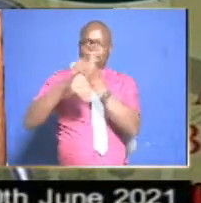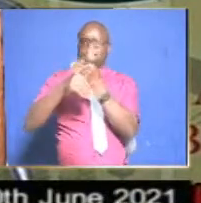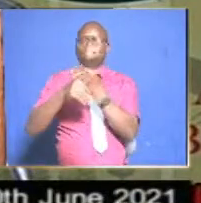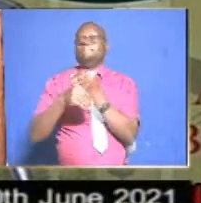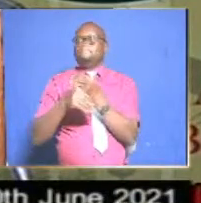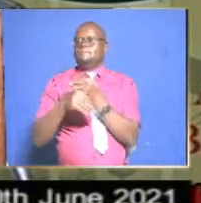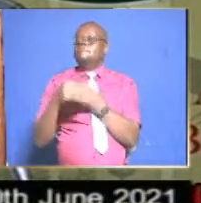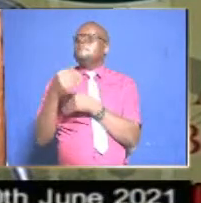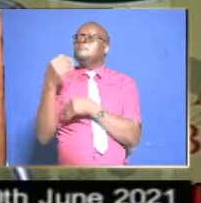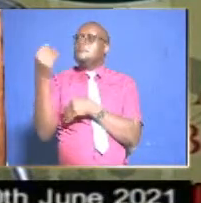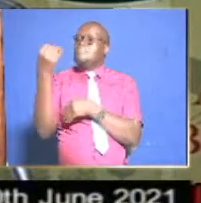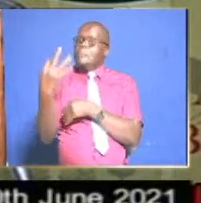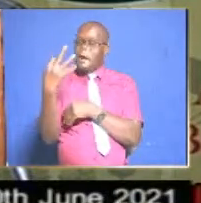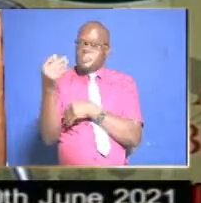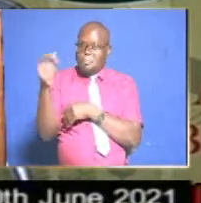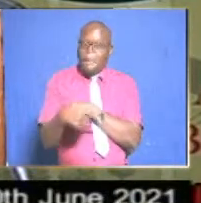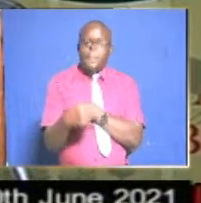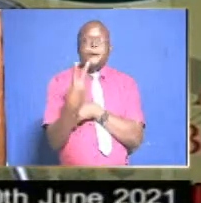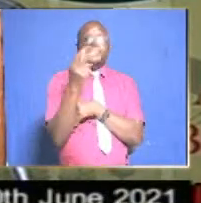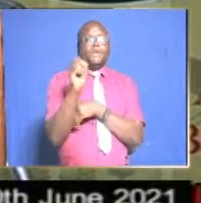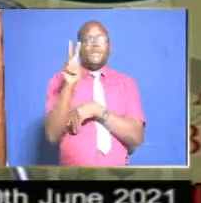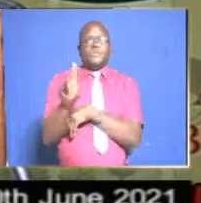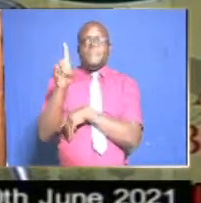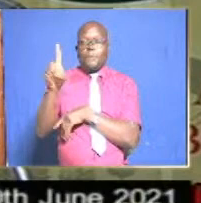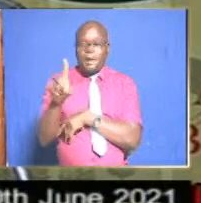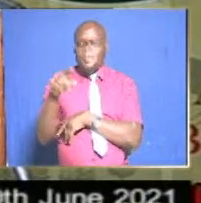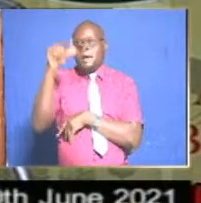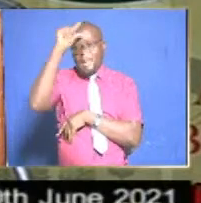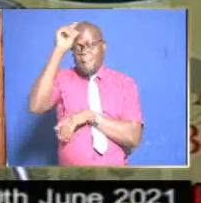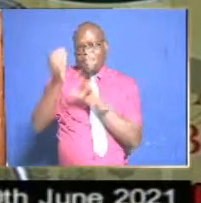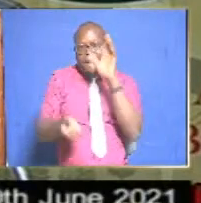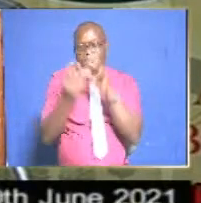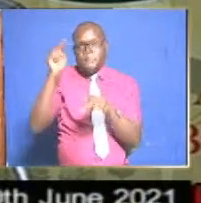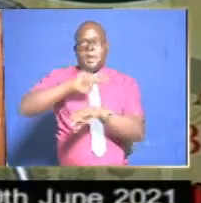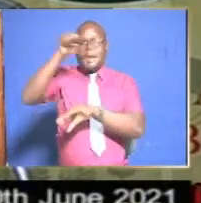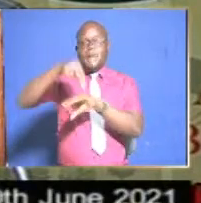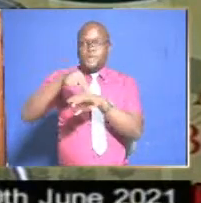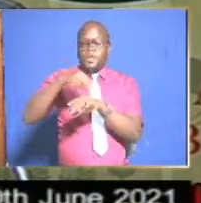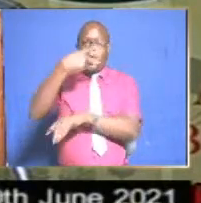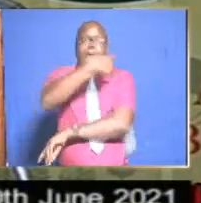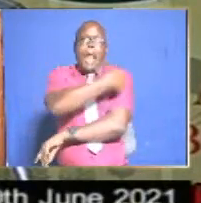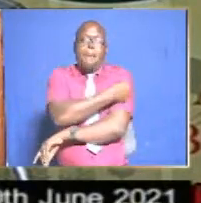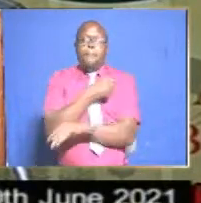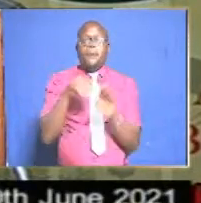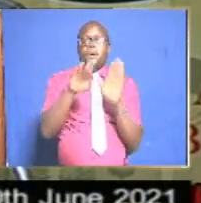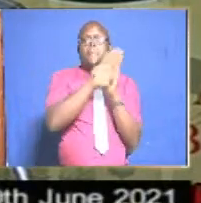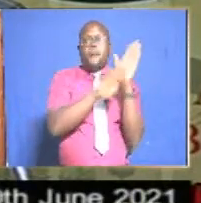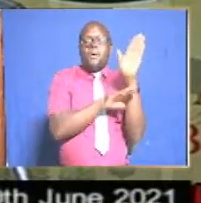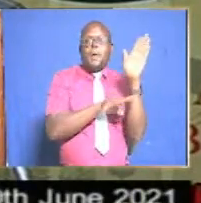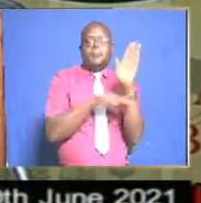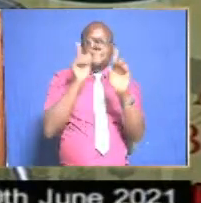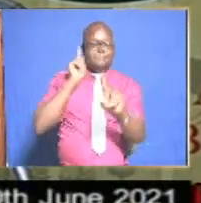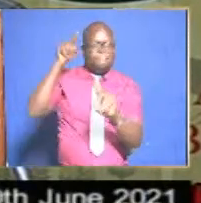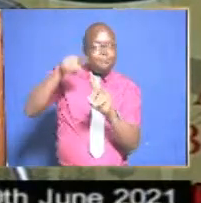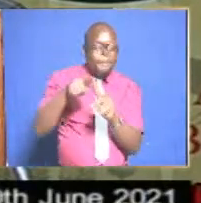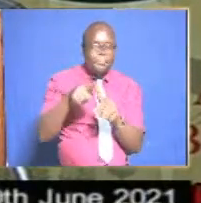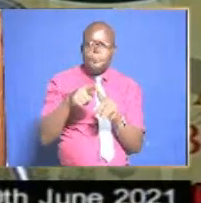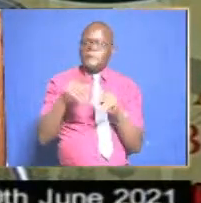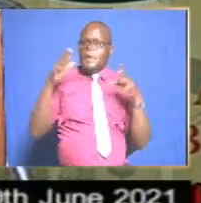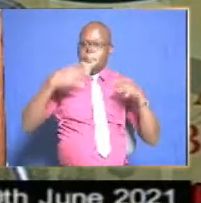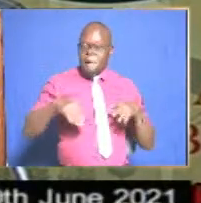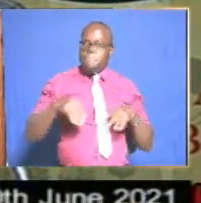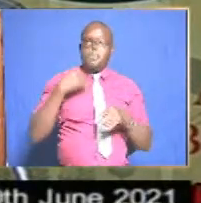in March 2021, the government launched the National COVID-19 Vaccination Program, initially targeting the frontline